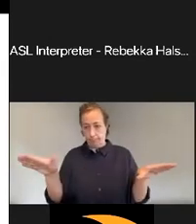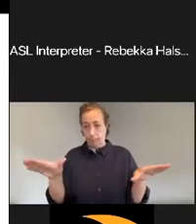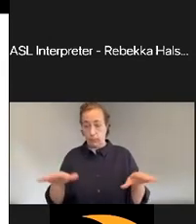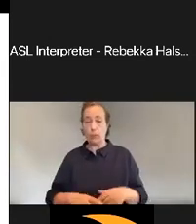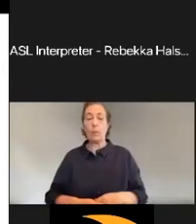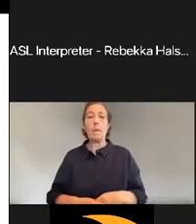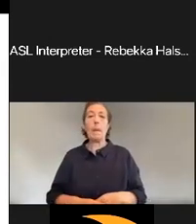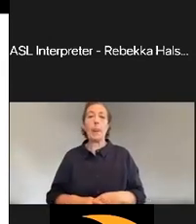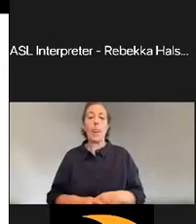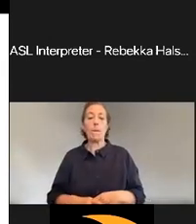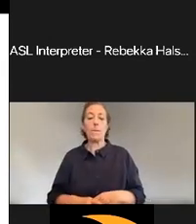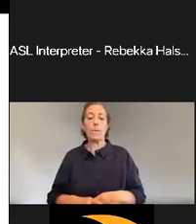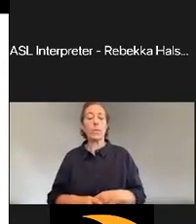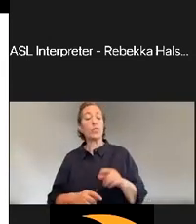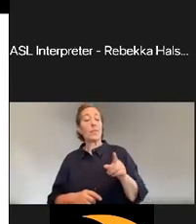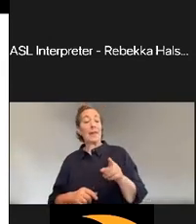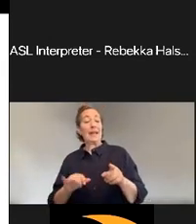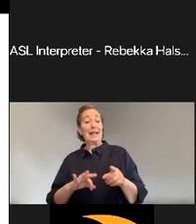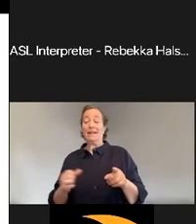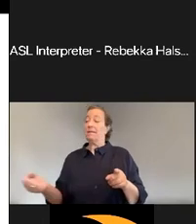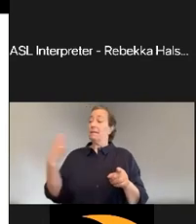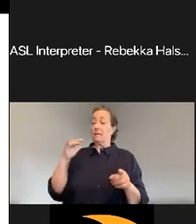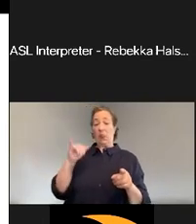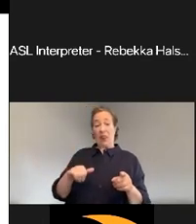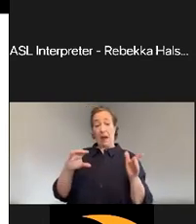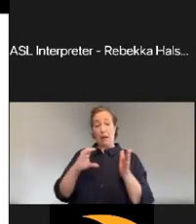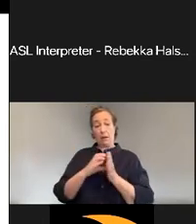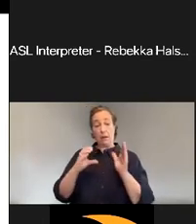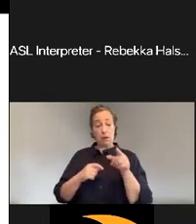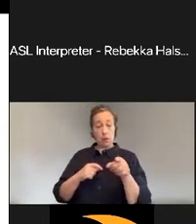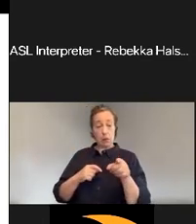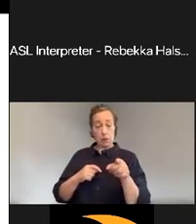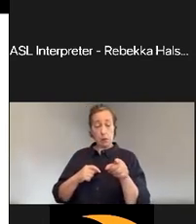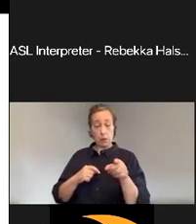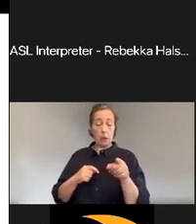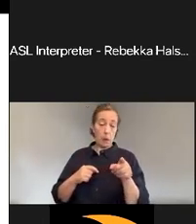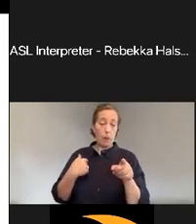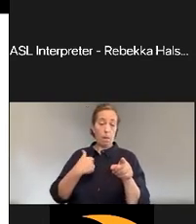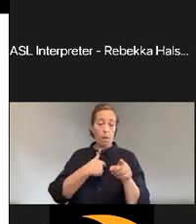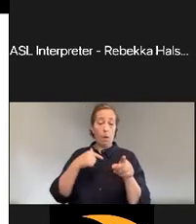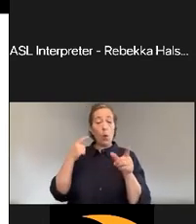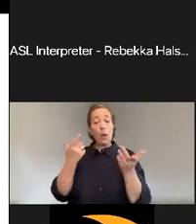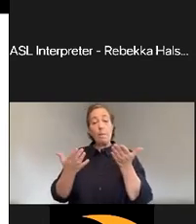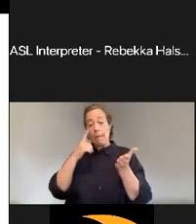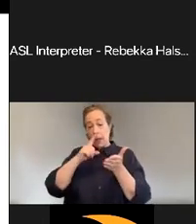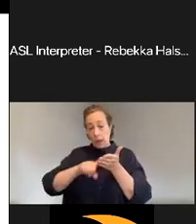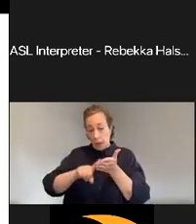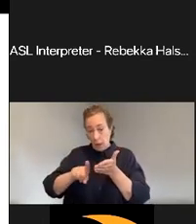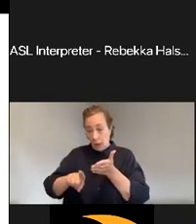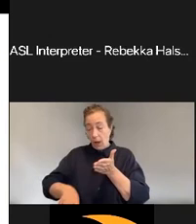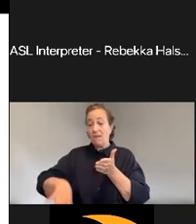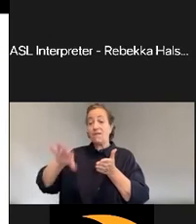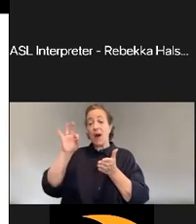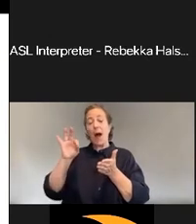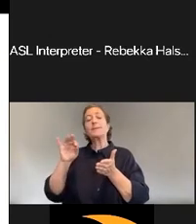if this is what we received in the form of a complaint, OCR could discover through the course of its investigation that there are